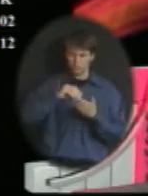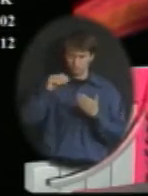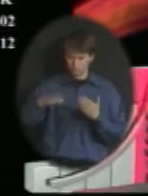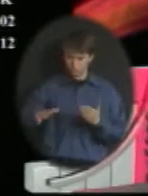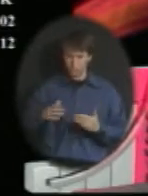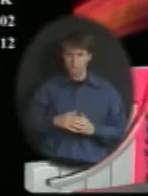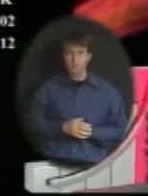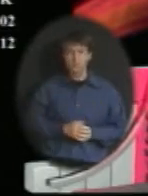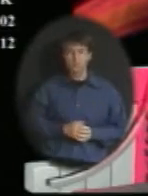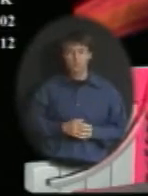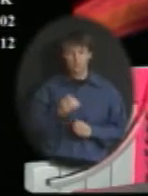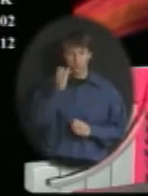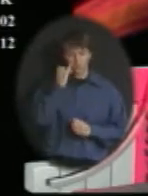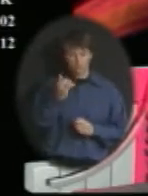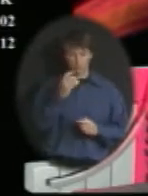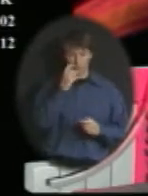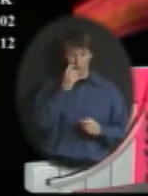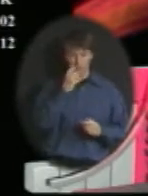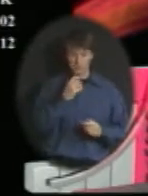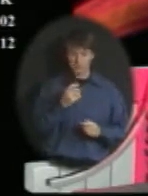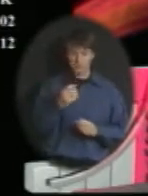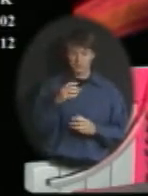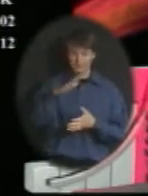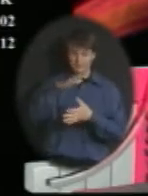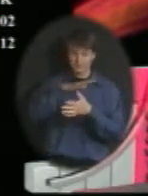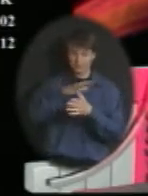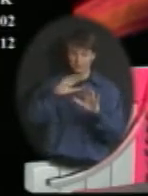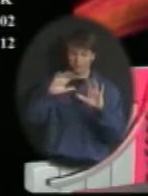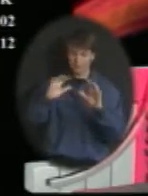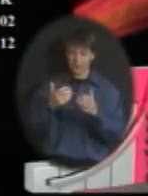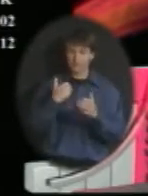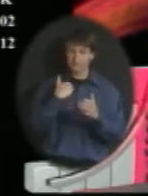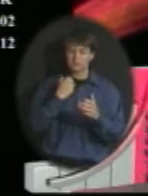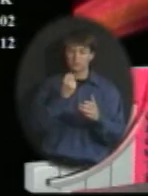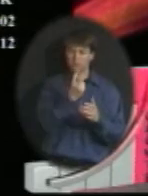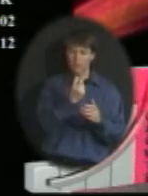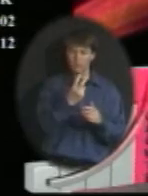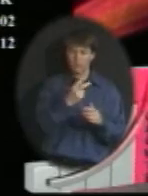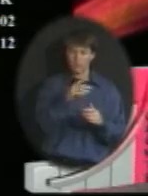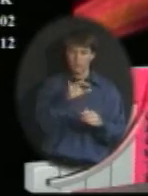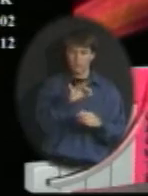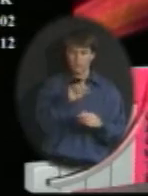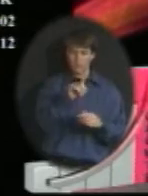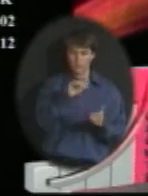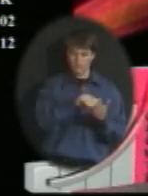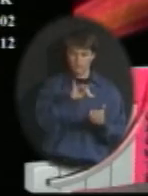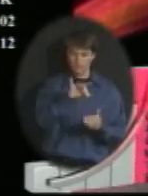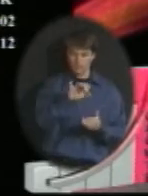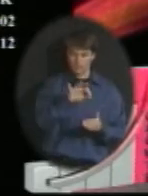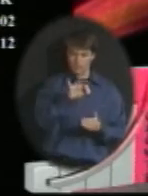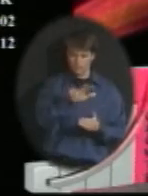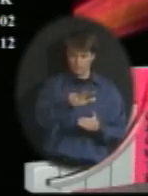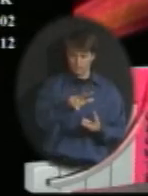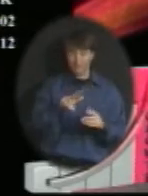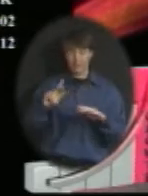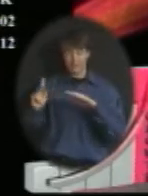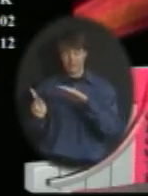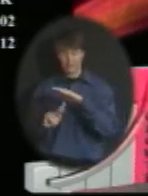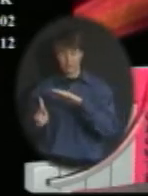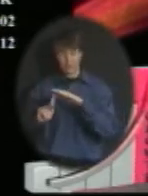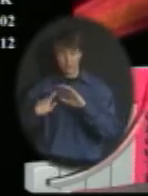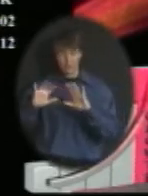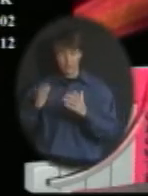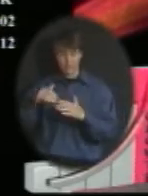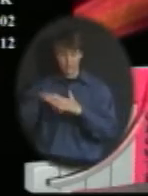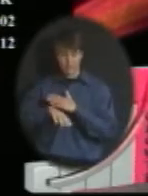If you look largest to smallest, our 12th grade class is at 1893, our smallest class. Our kindergarten class that's entering is at